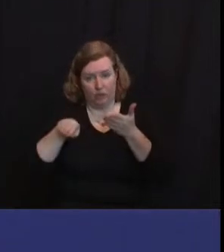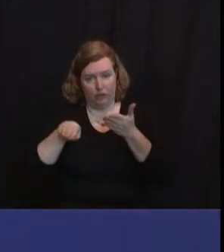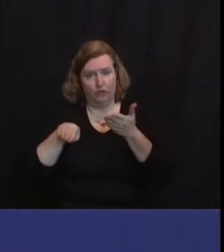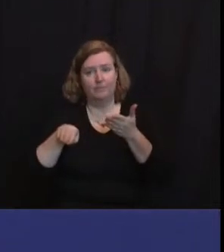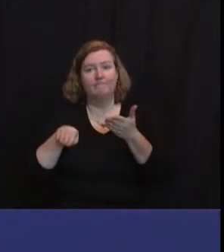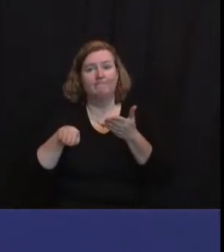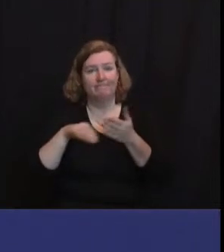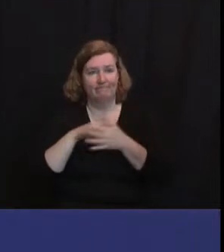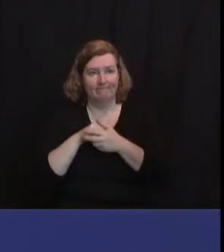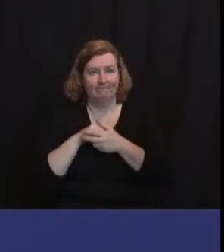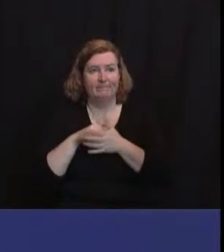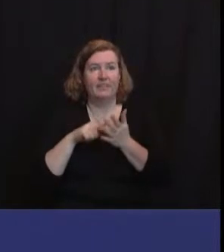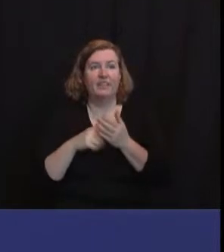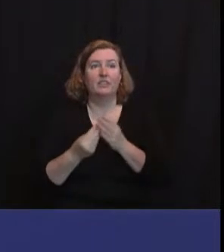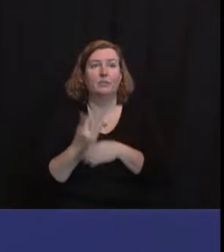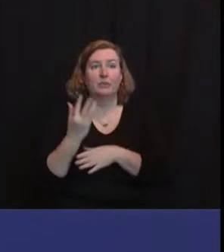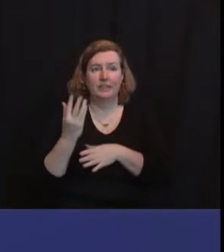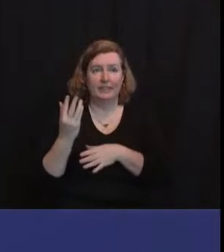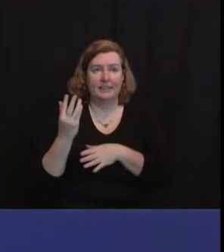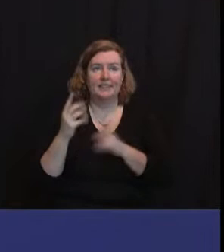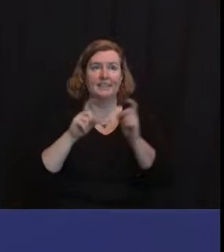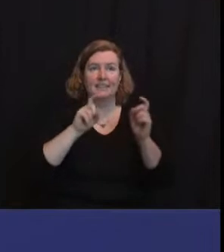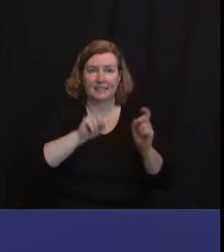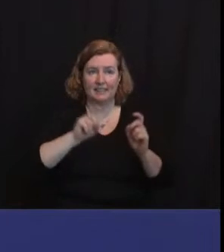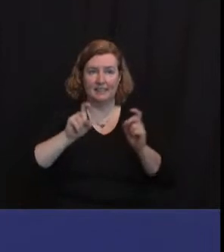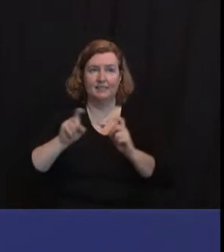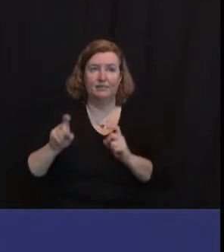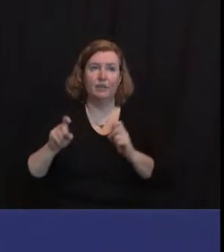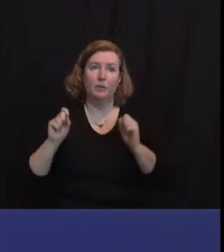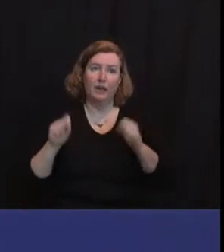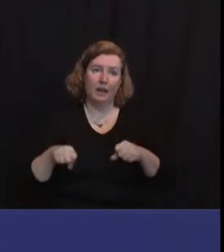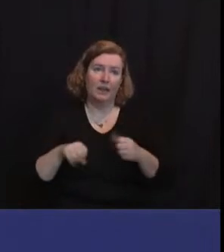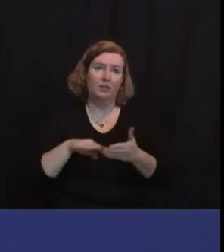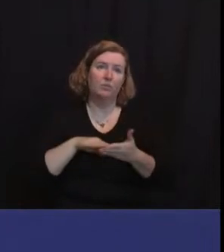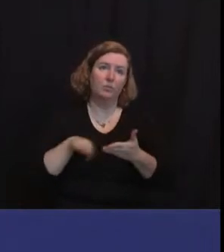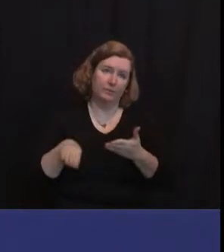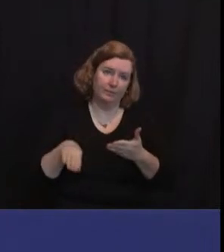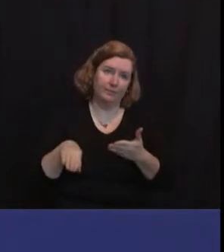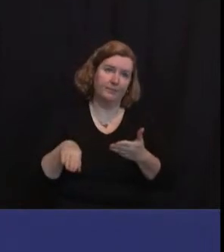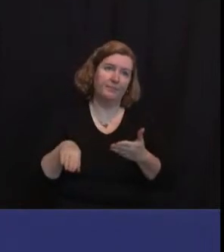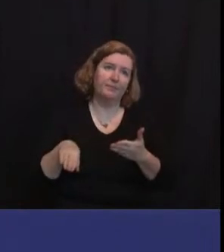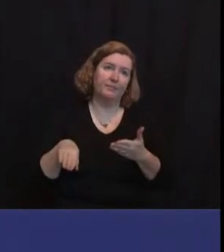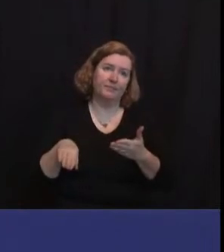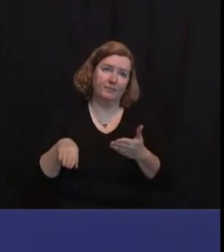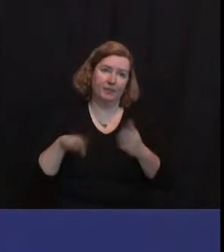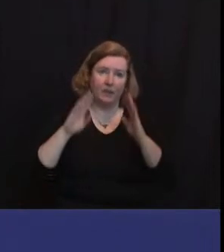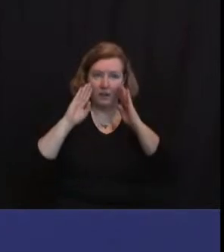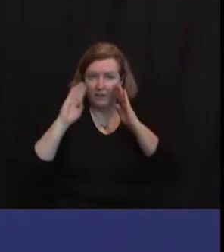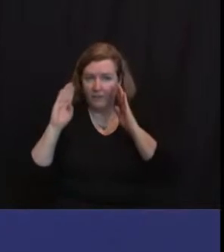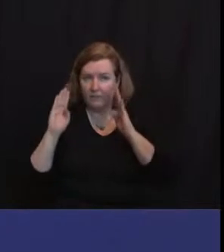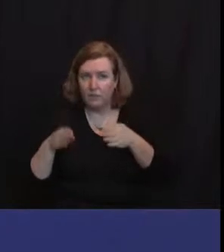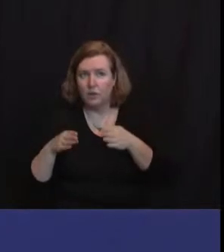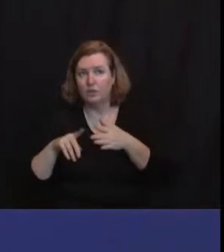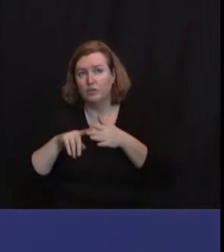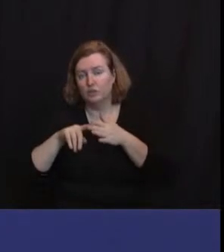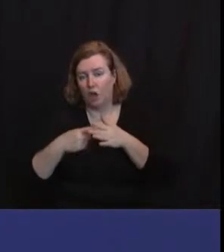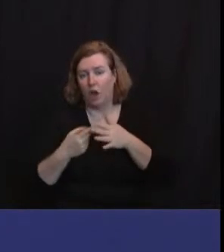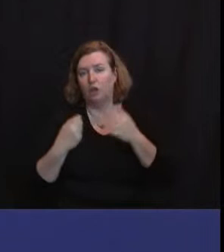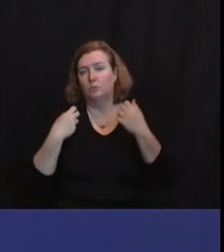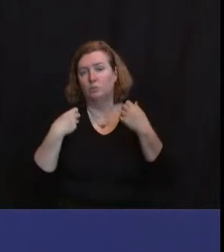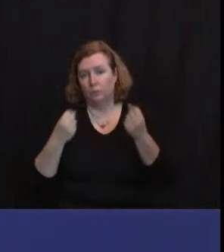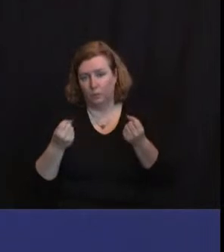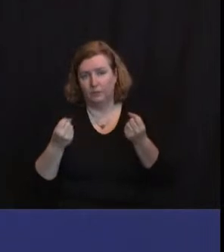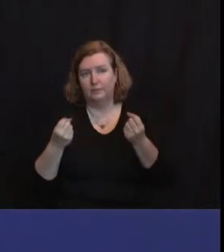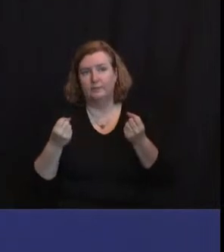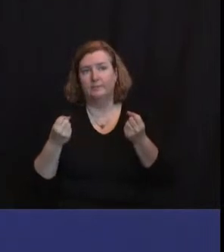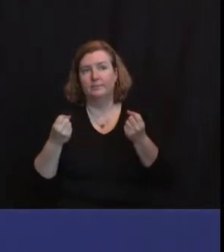for the spring assessments this year, we will be able to put them to the side and focus on the Start Strong for the fall.